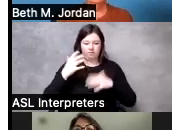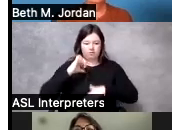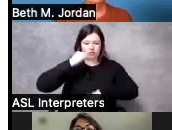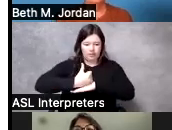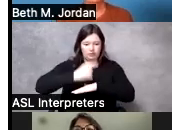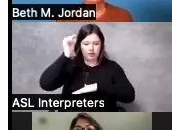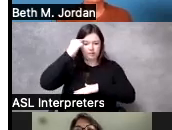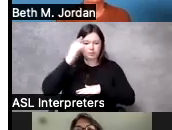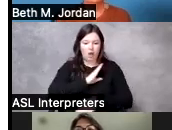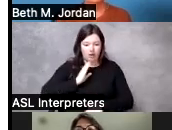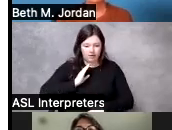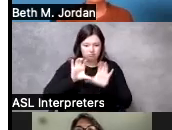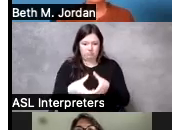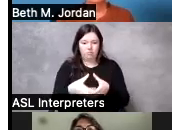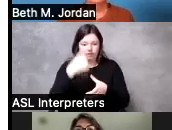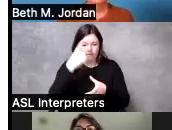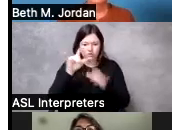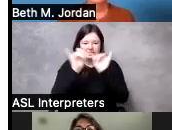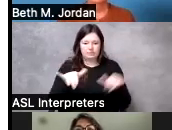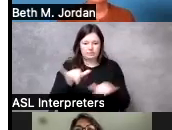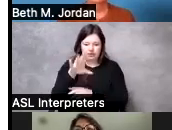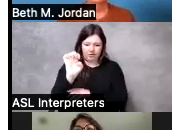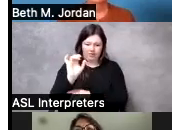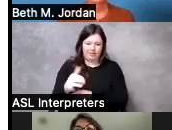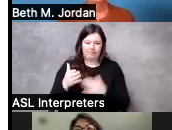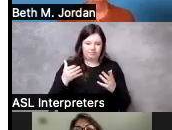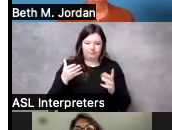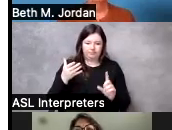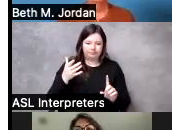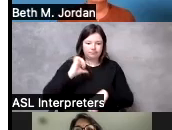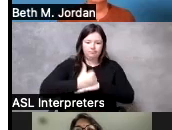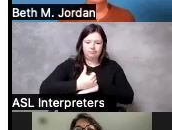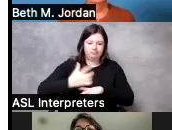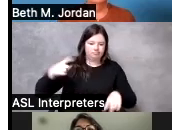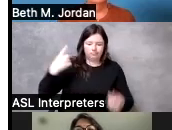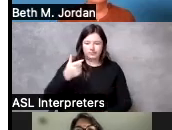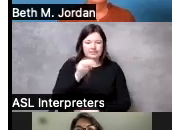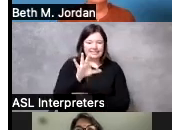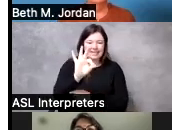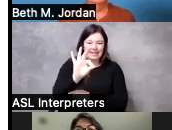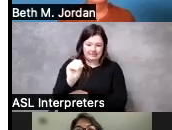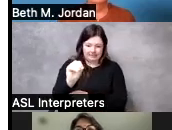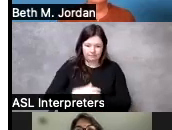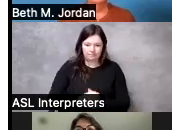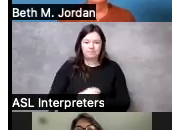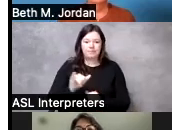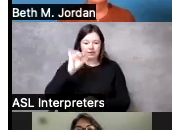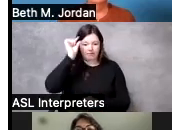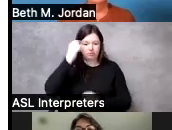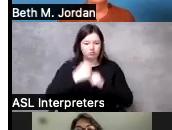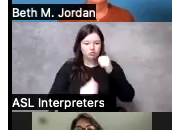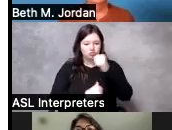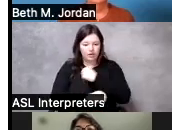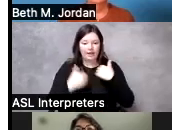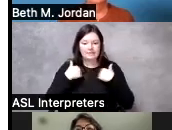that has been in existence since 1990. And this governance structure consists of the State Interagency Council for